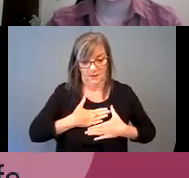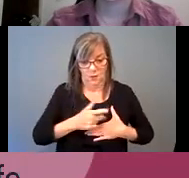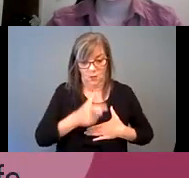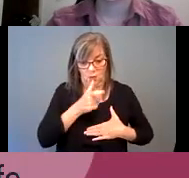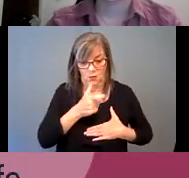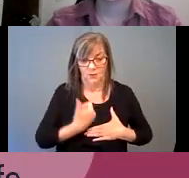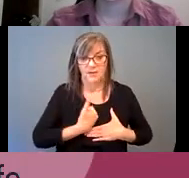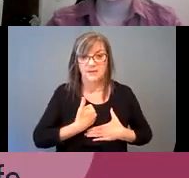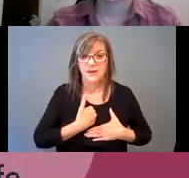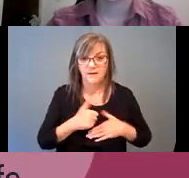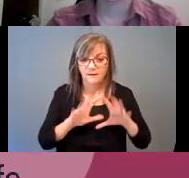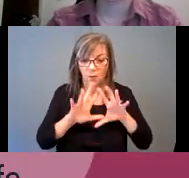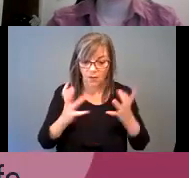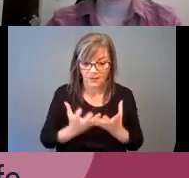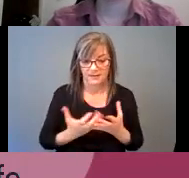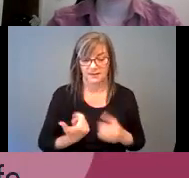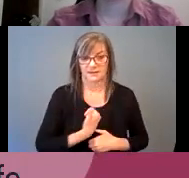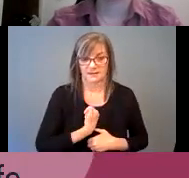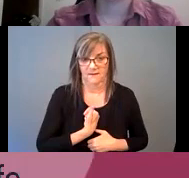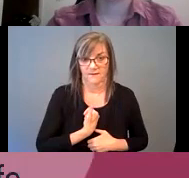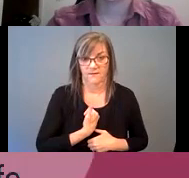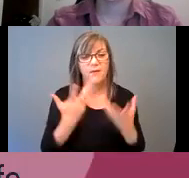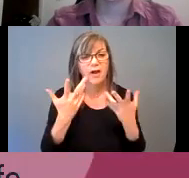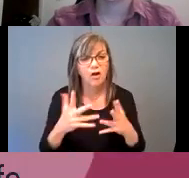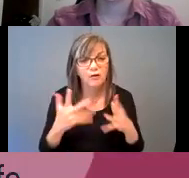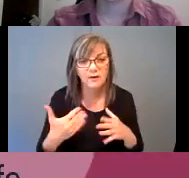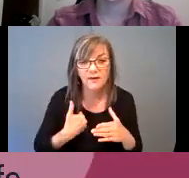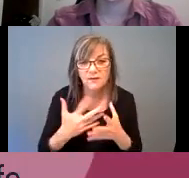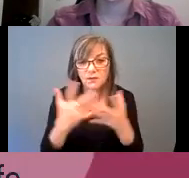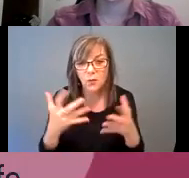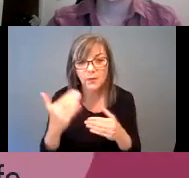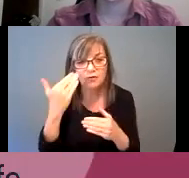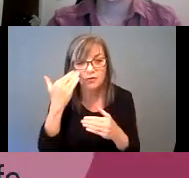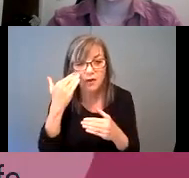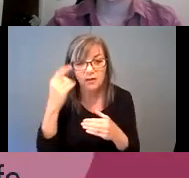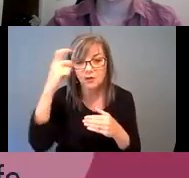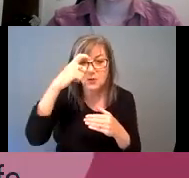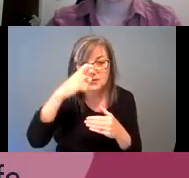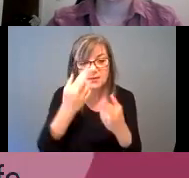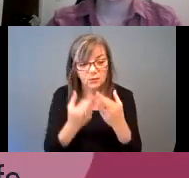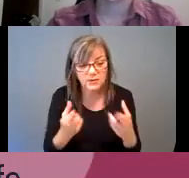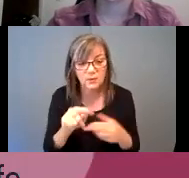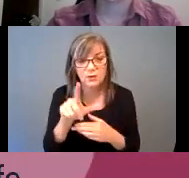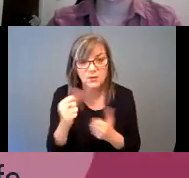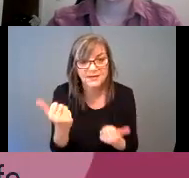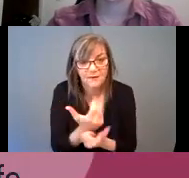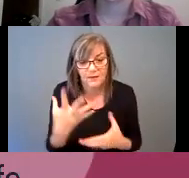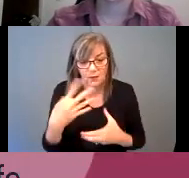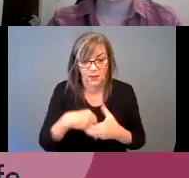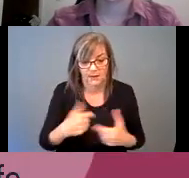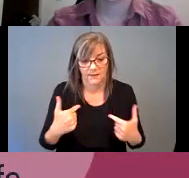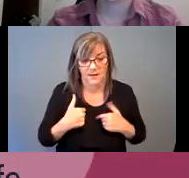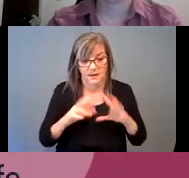already holding so much knowledge and wisdom and resources and tools for us to be able to lean